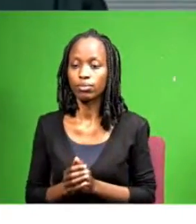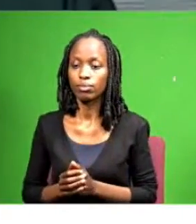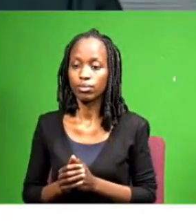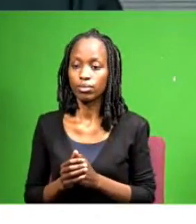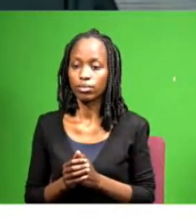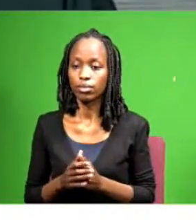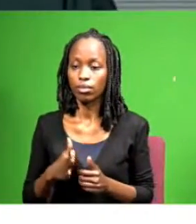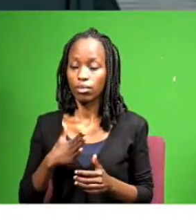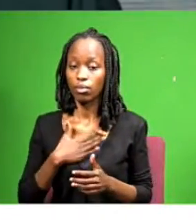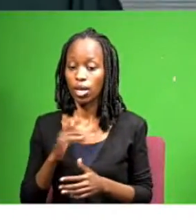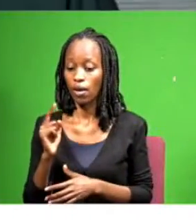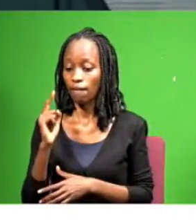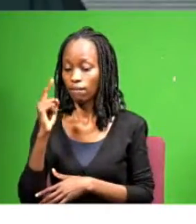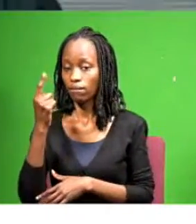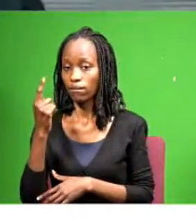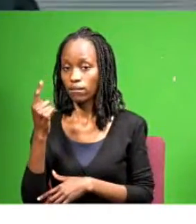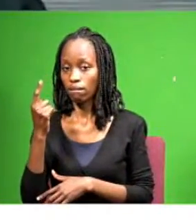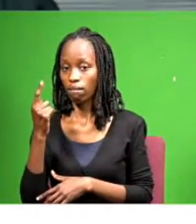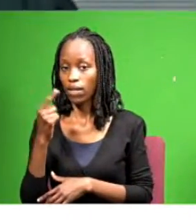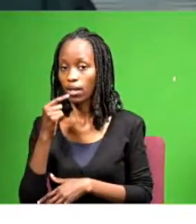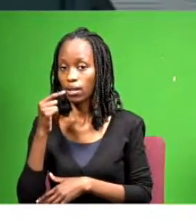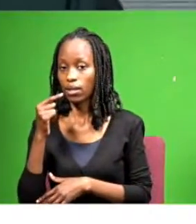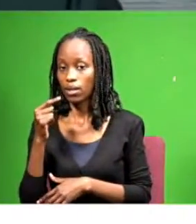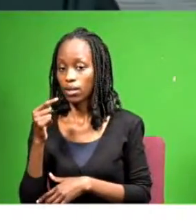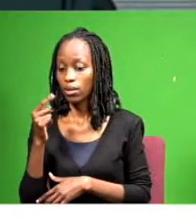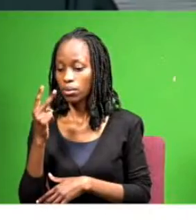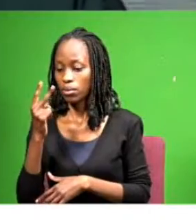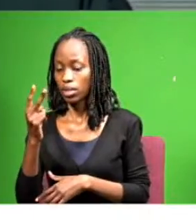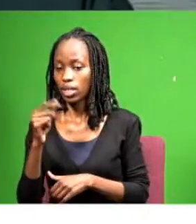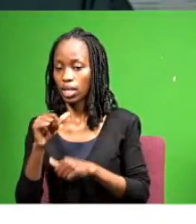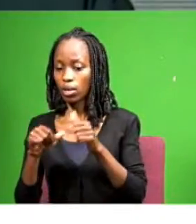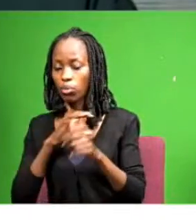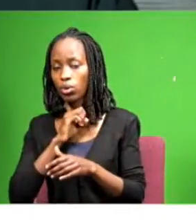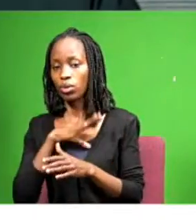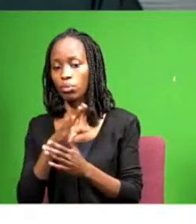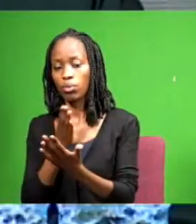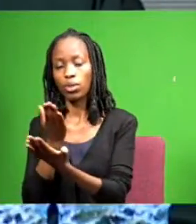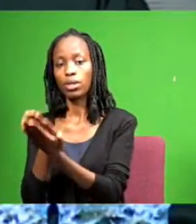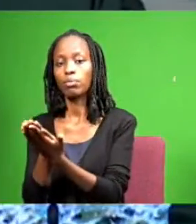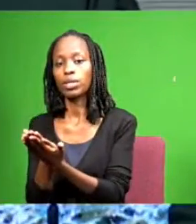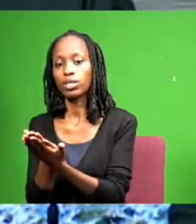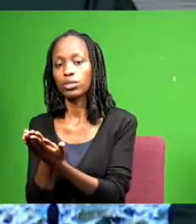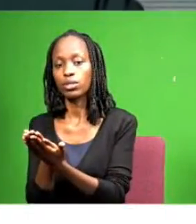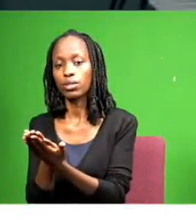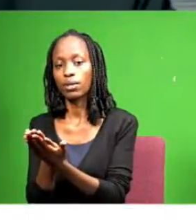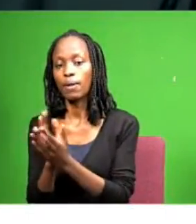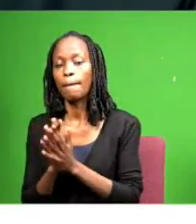My first observation on the complaint about the application